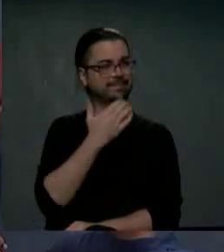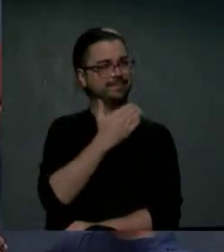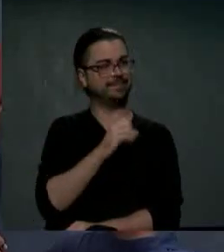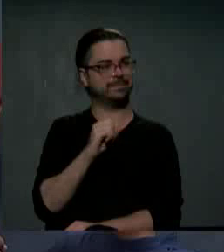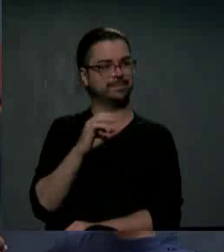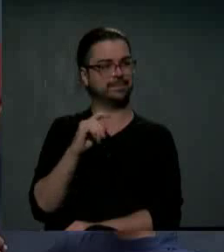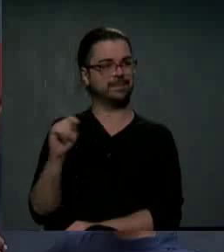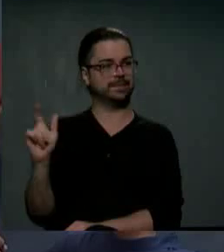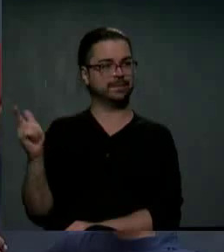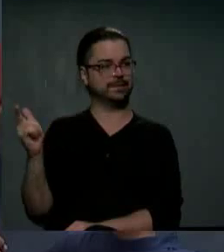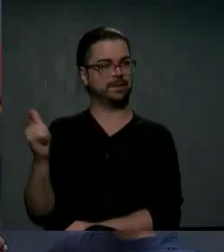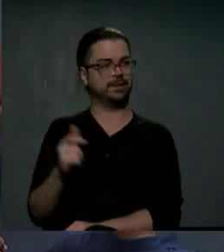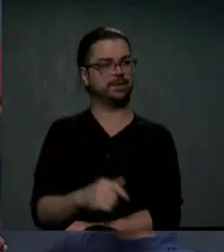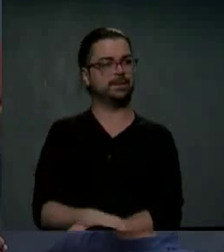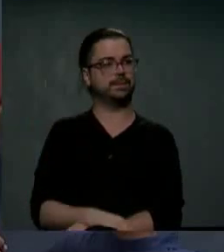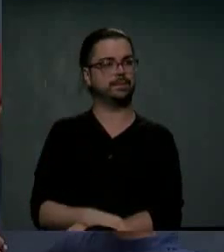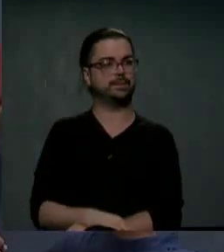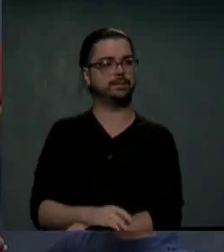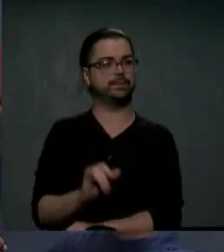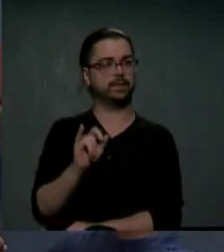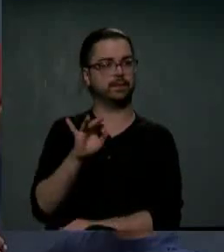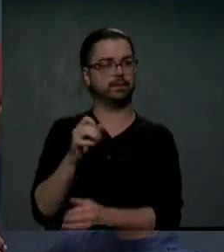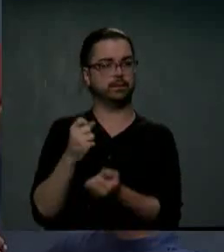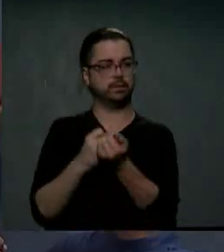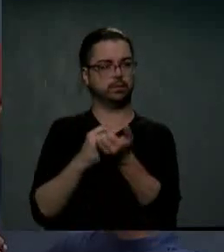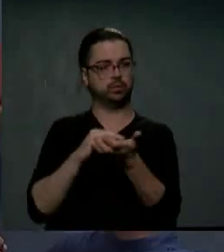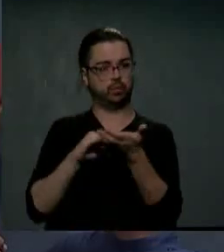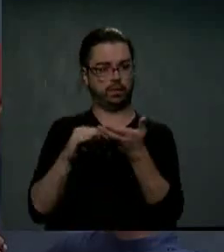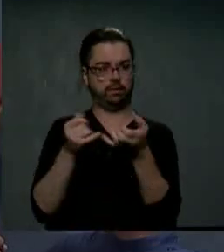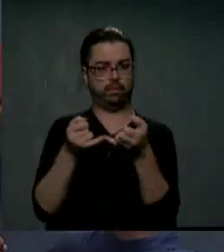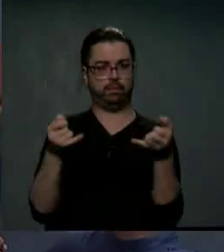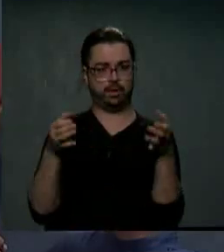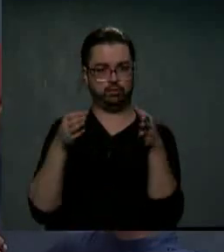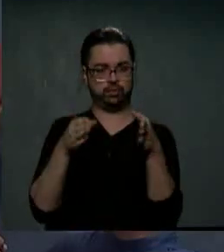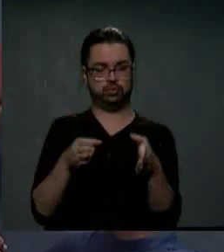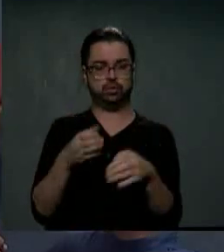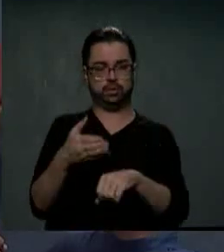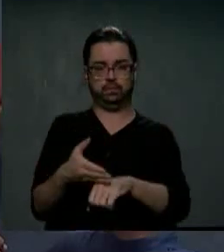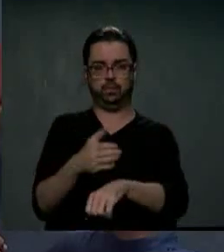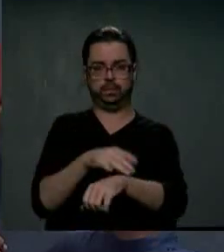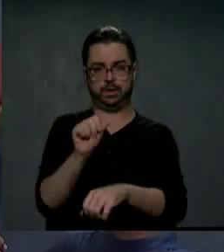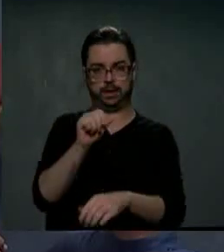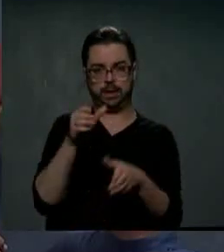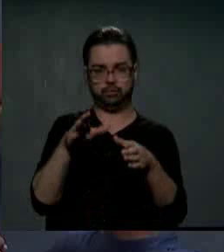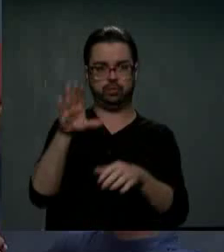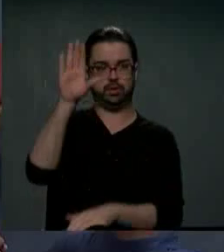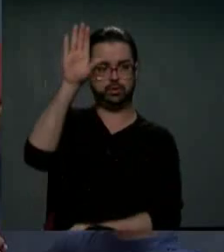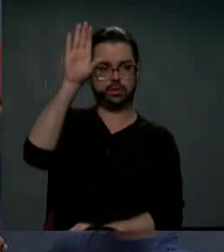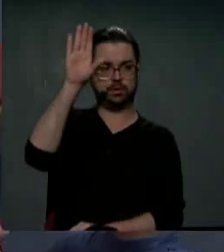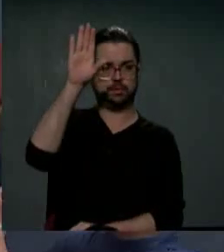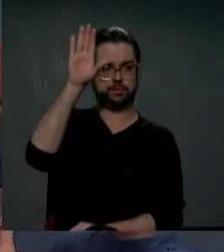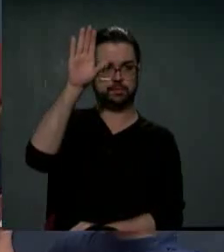Scott. So if you support the waiver of the Boundary Street improvements on A Street, raise your hand.